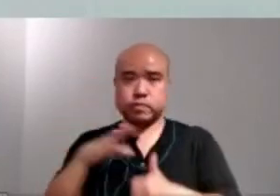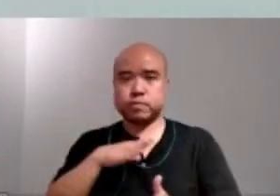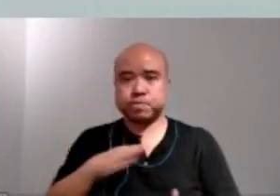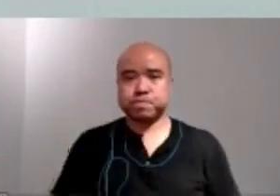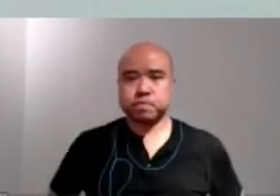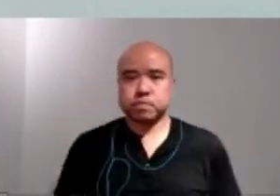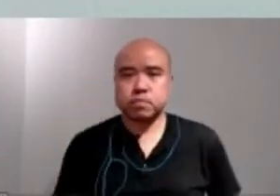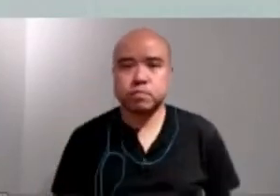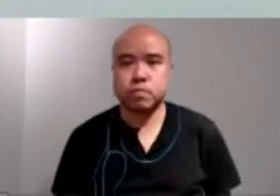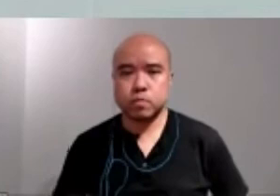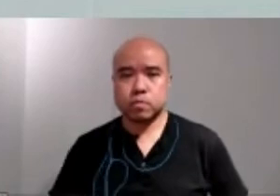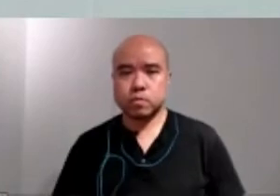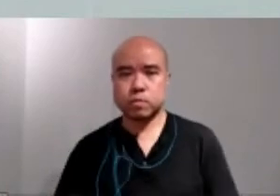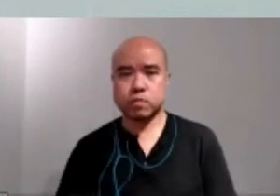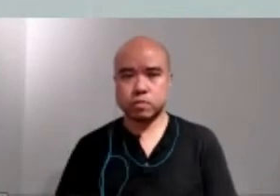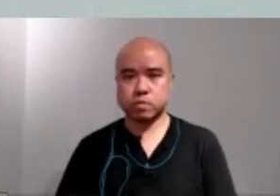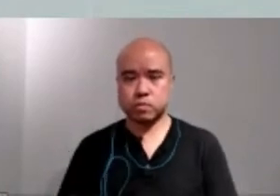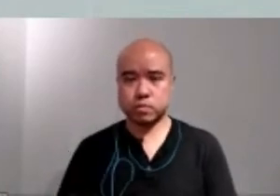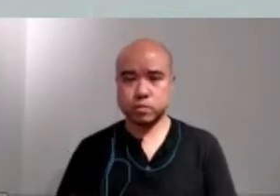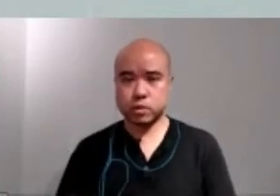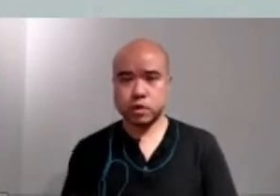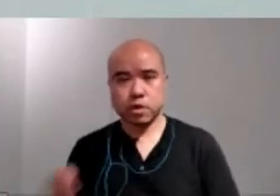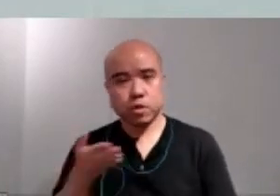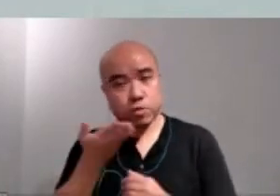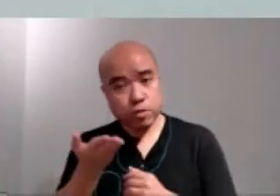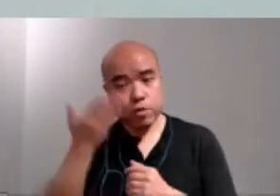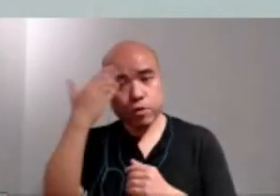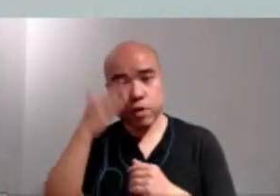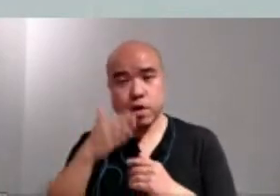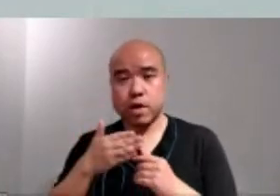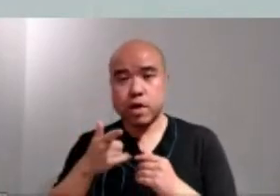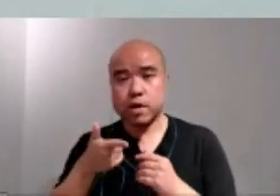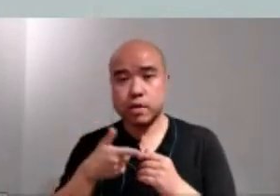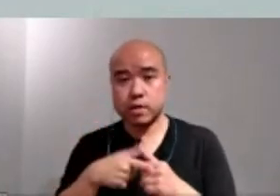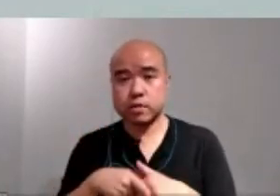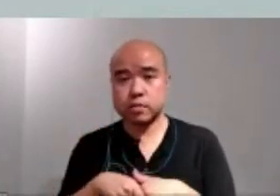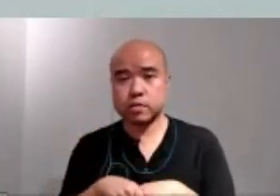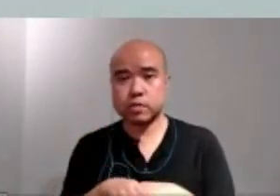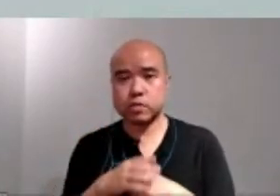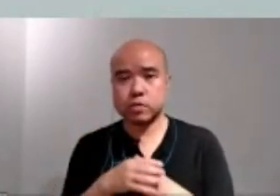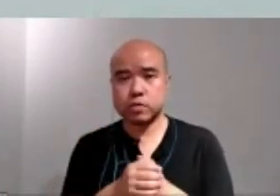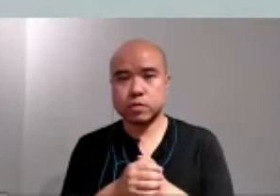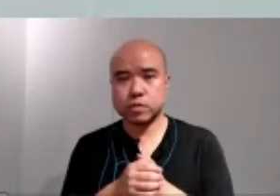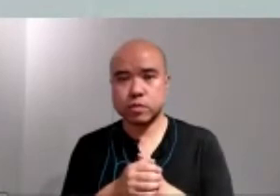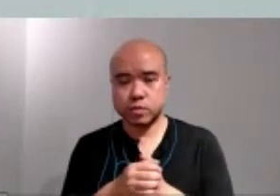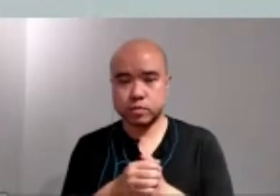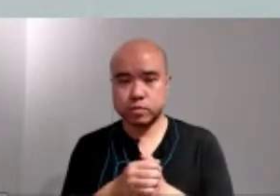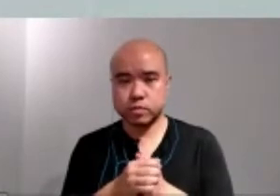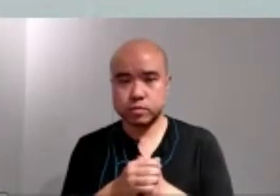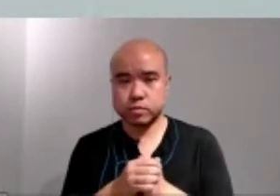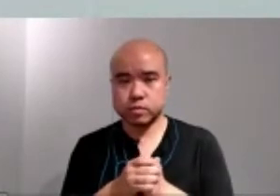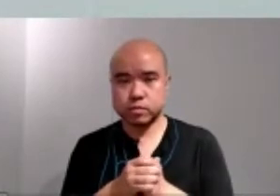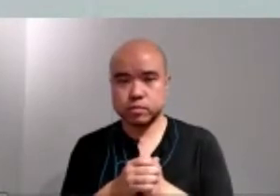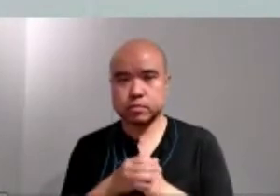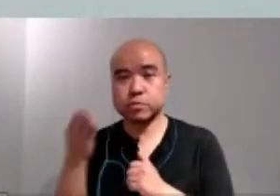then for a better understanding, I'm going to refer to script. So please, understand